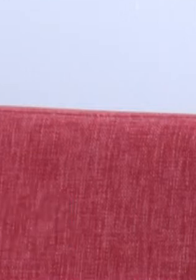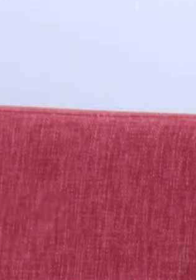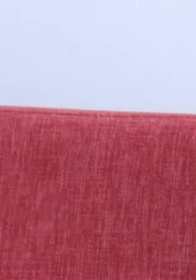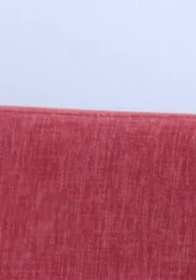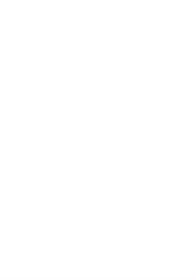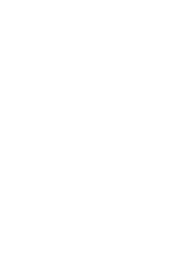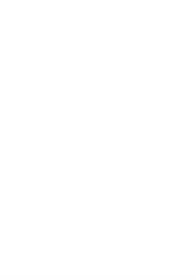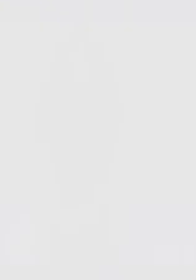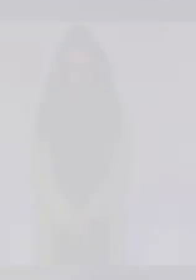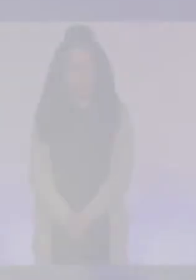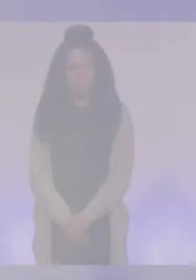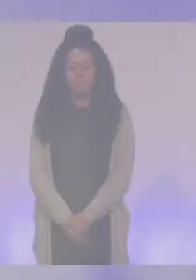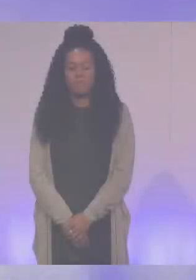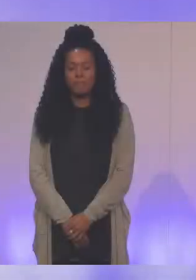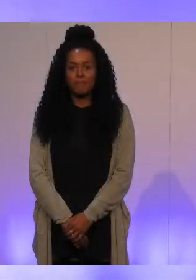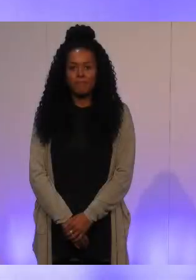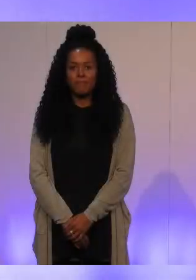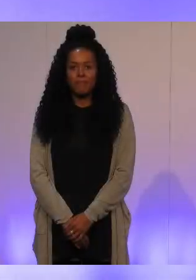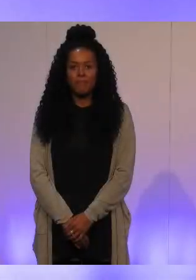well.